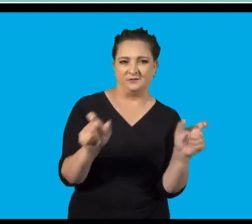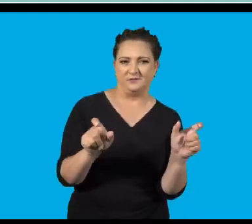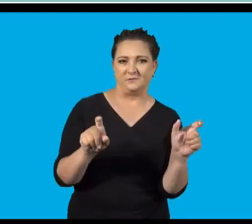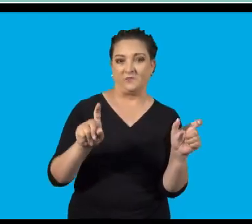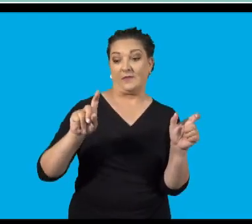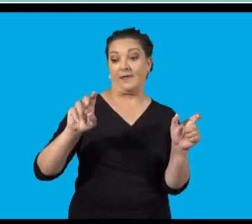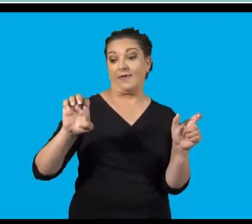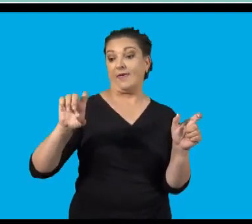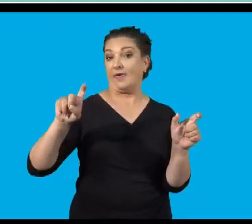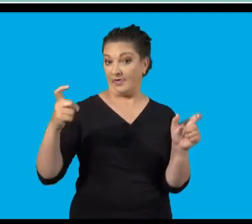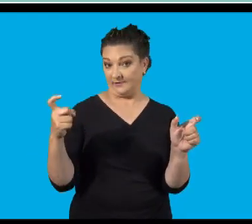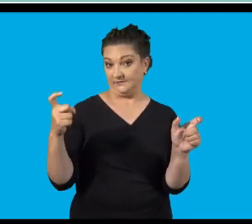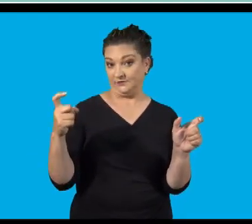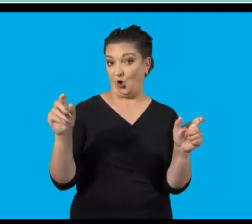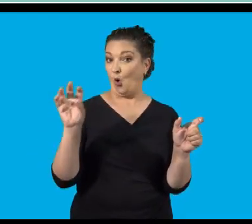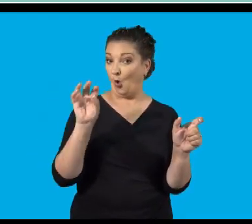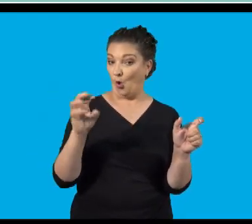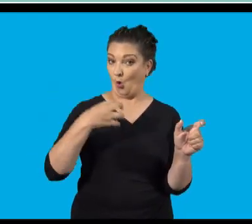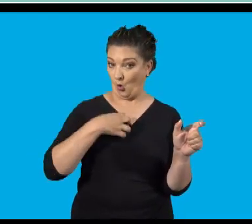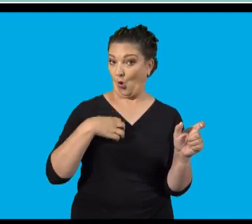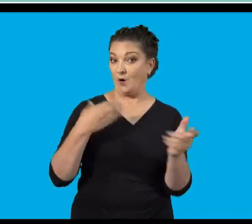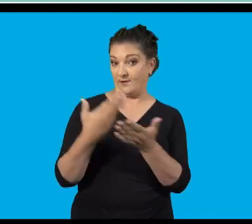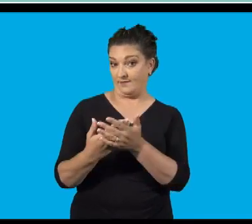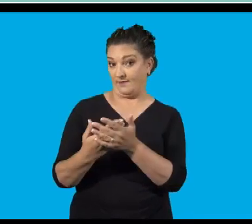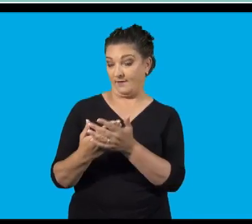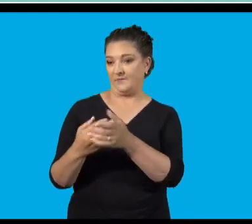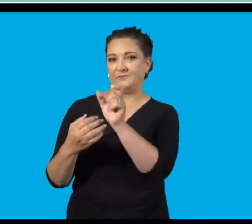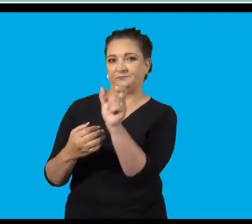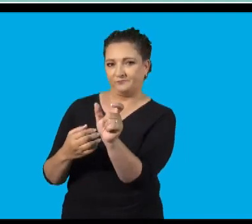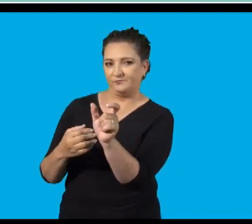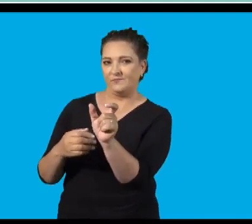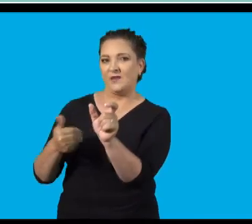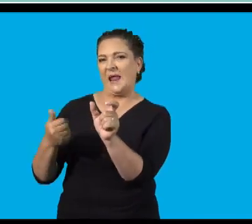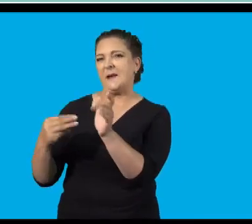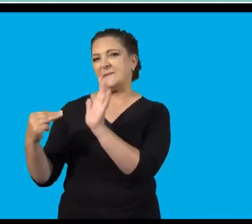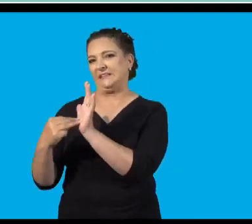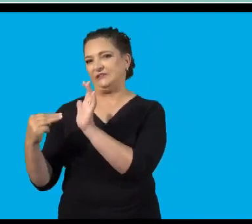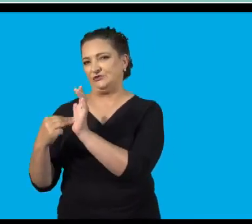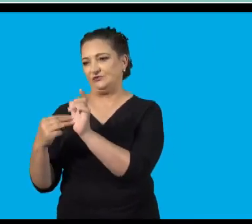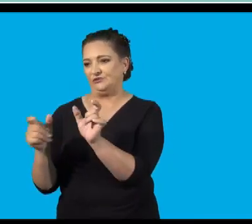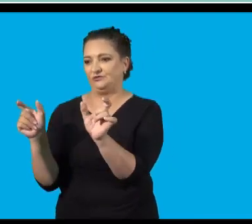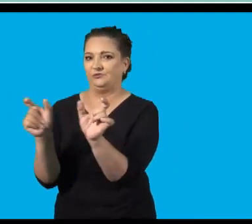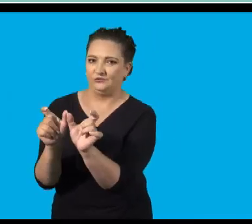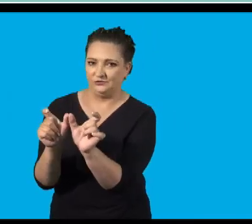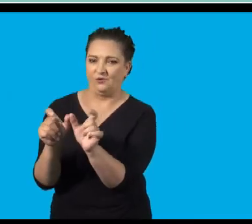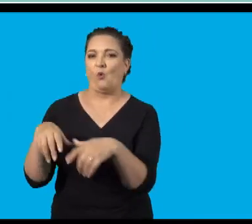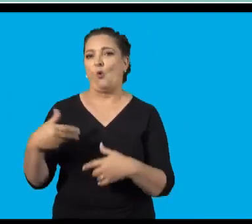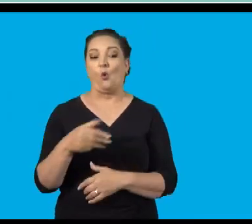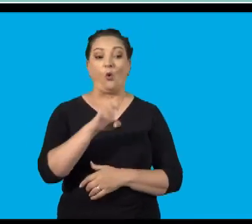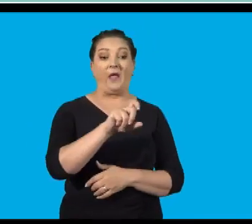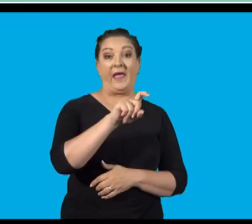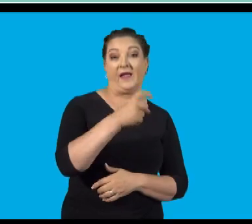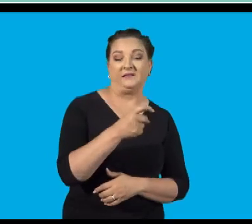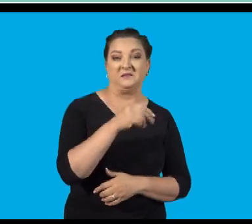on their own? Ex can stand on its own, matriculans can stand on its own. That is my ex, all right? I used to be married to him,